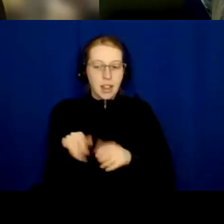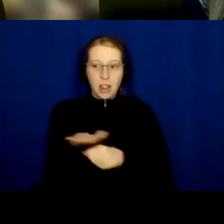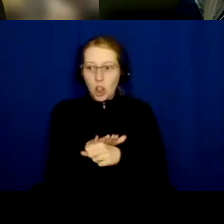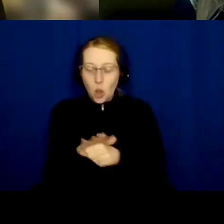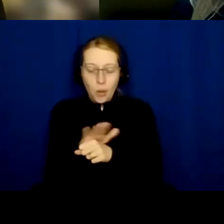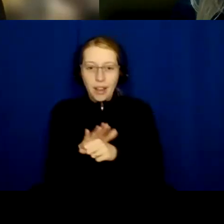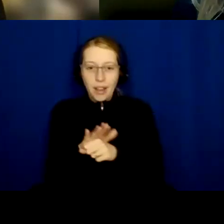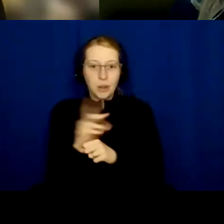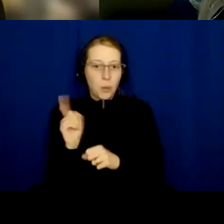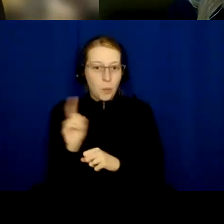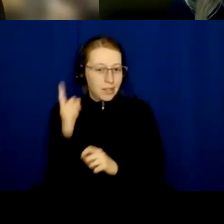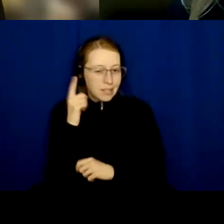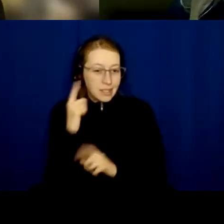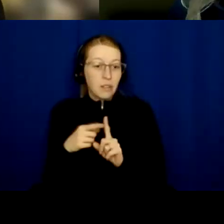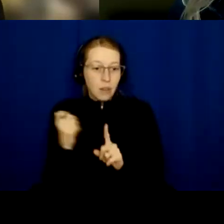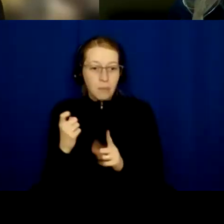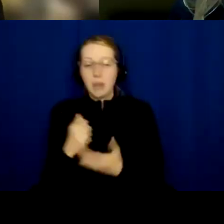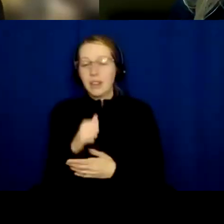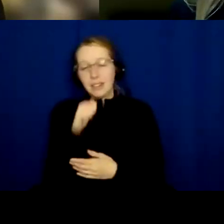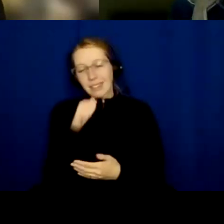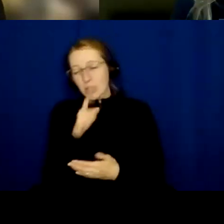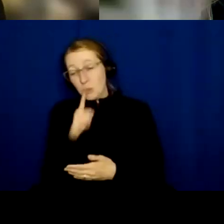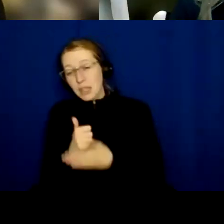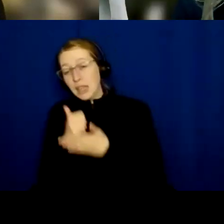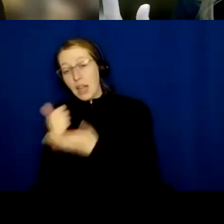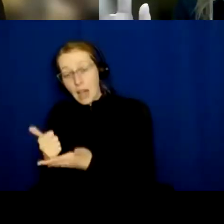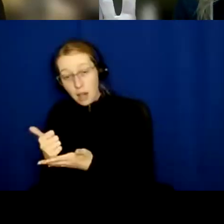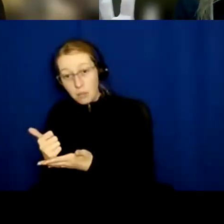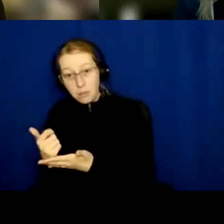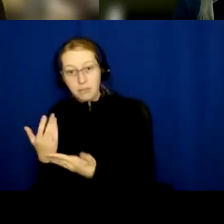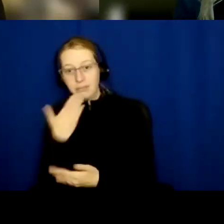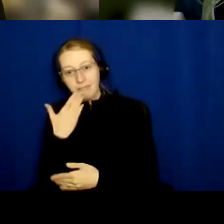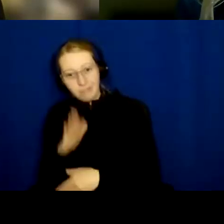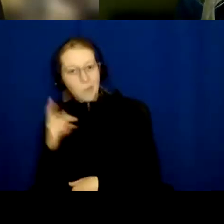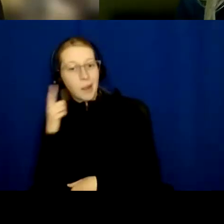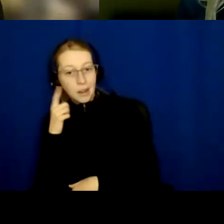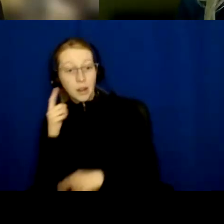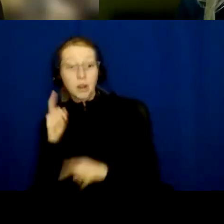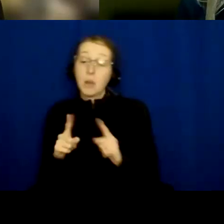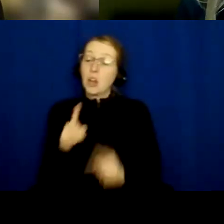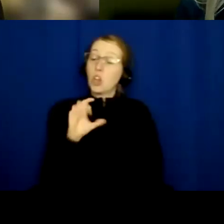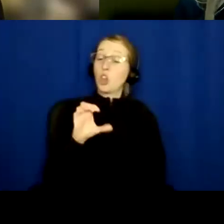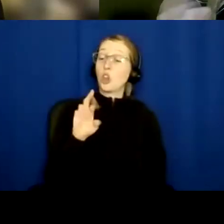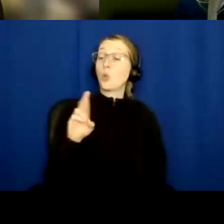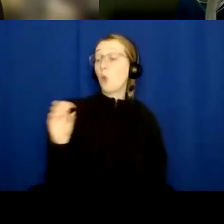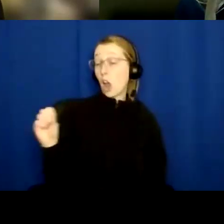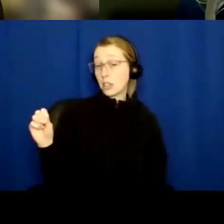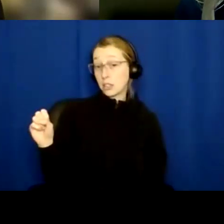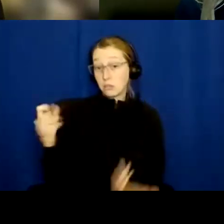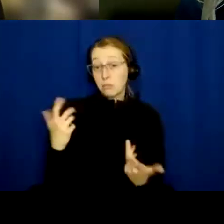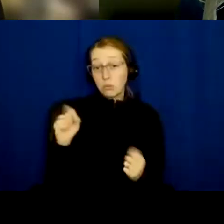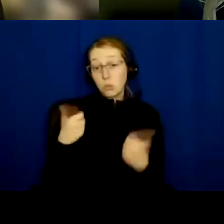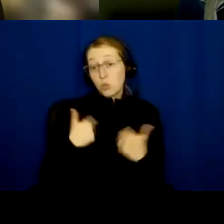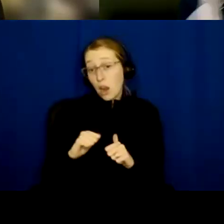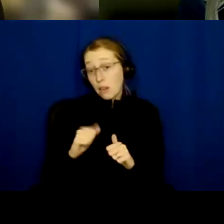the poorer ear, but a cross is always something that you can just try and see if it helps. But I would just sort of